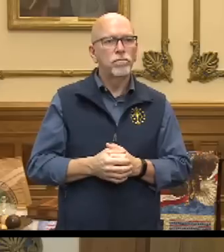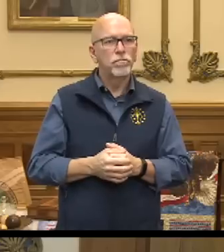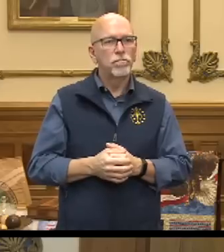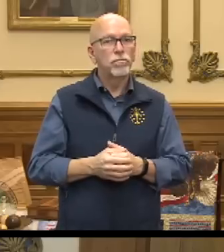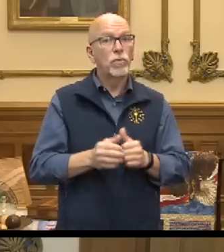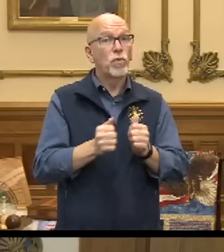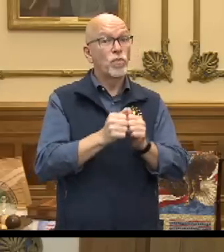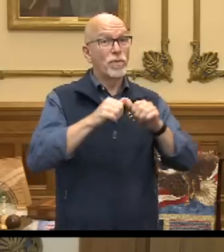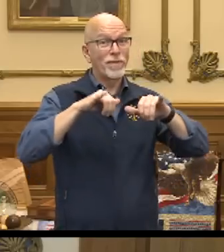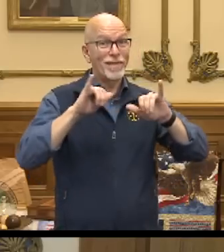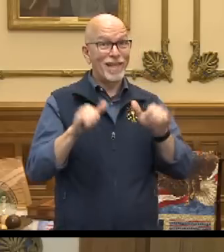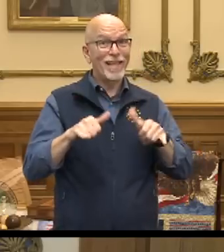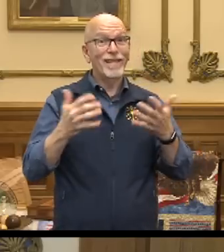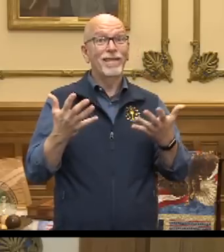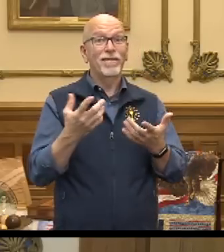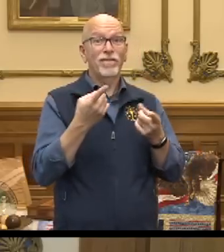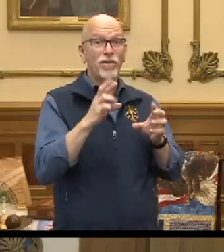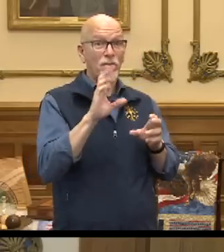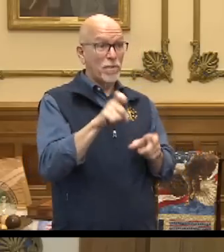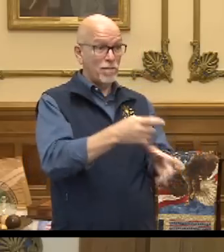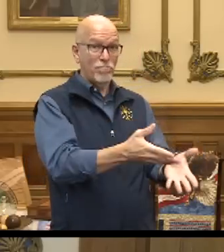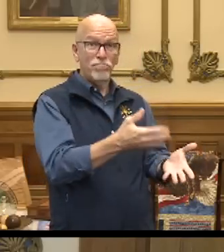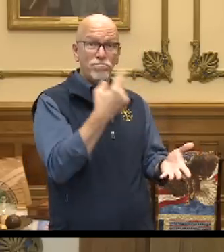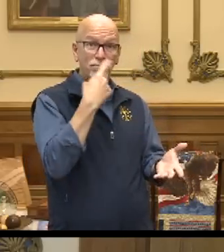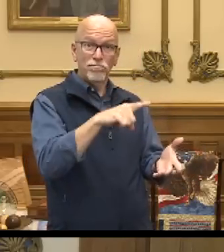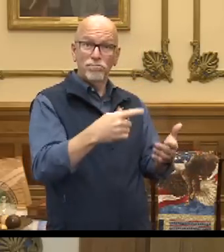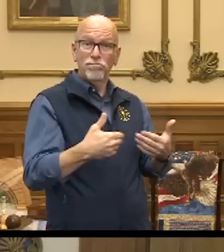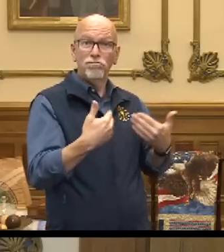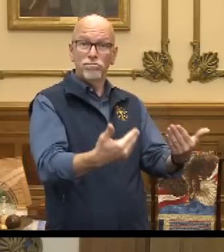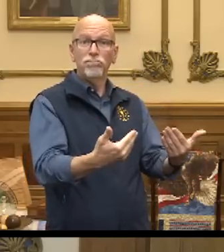With that, Dr. Box, if you want to jump right